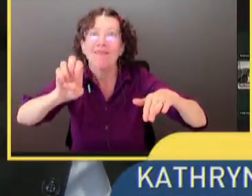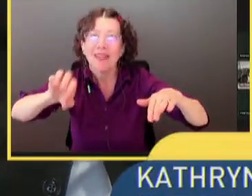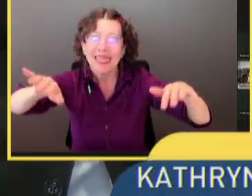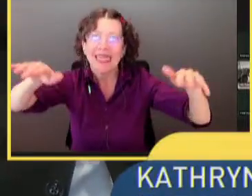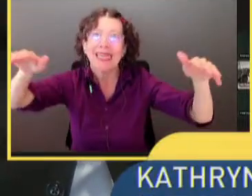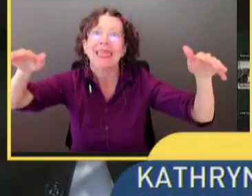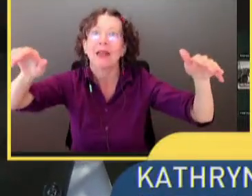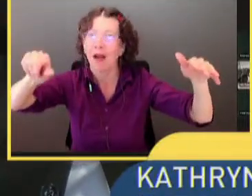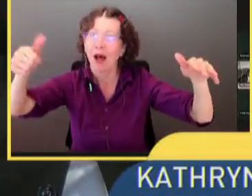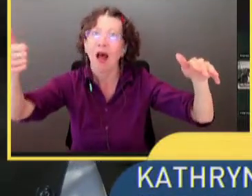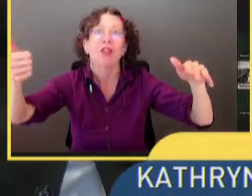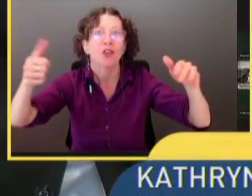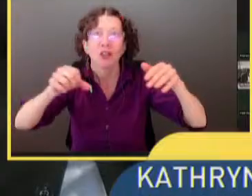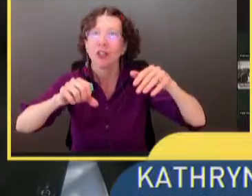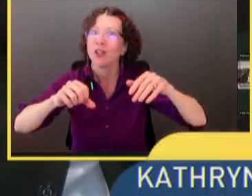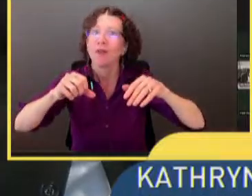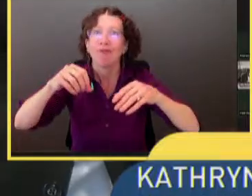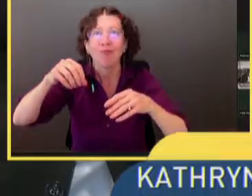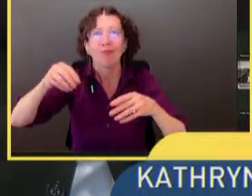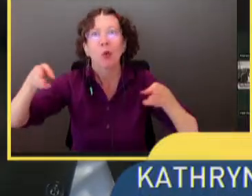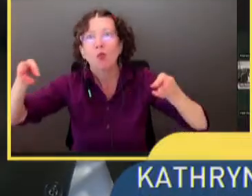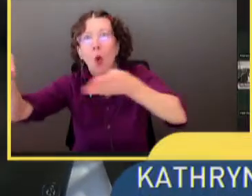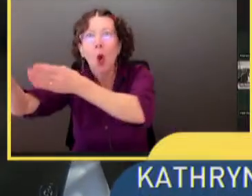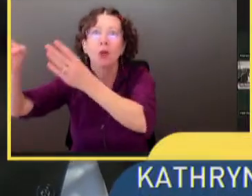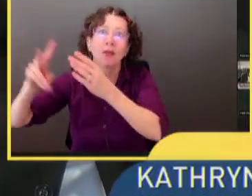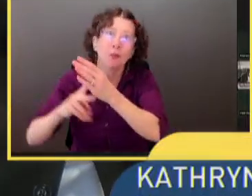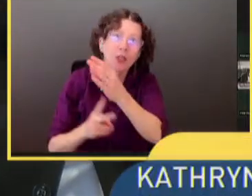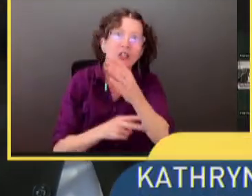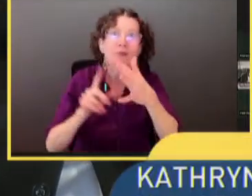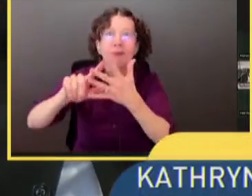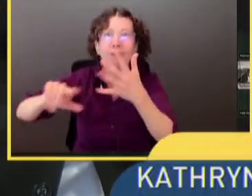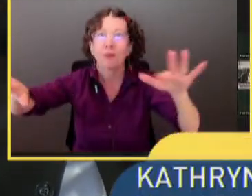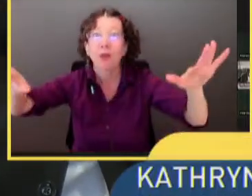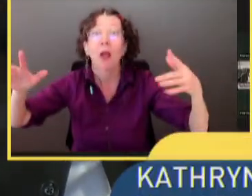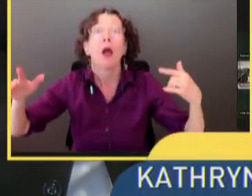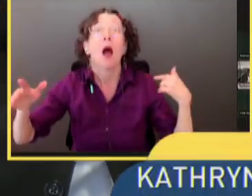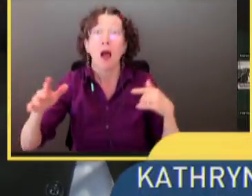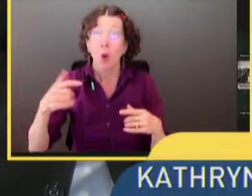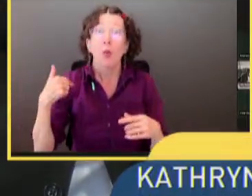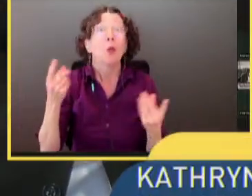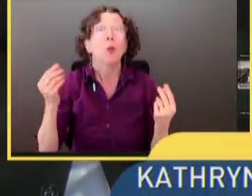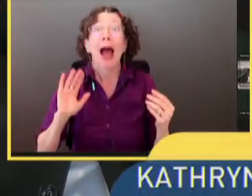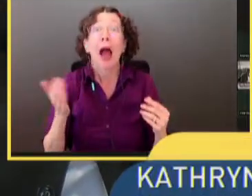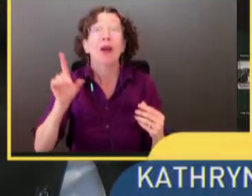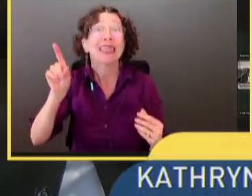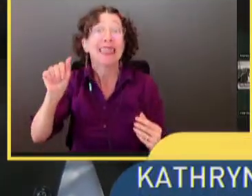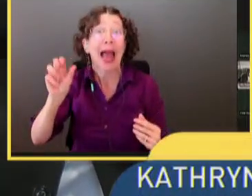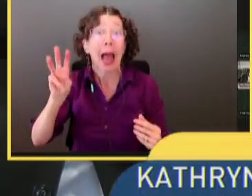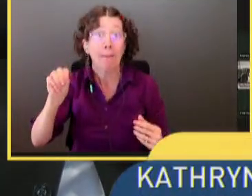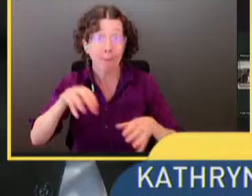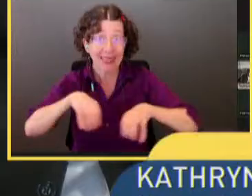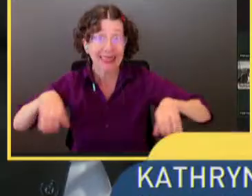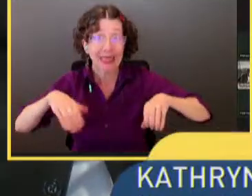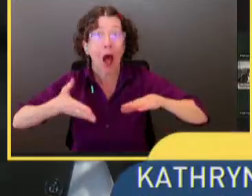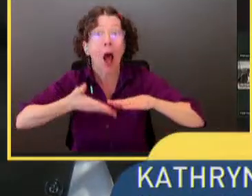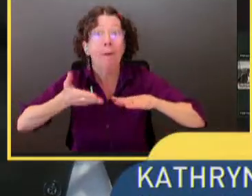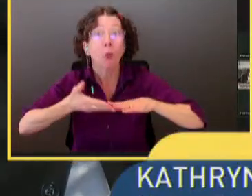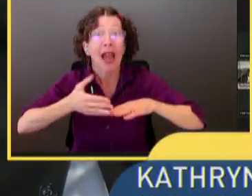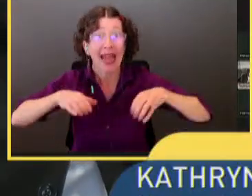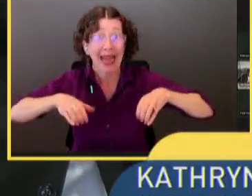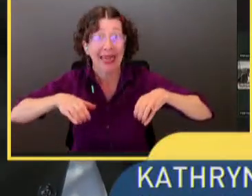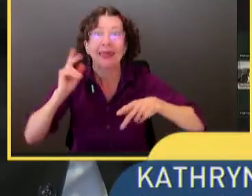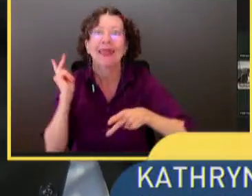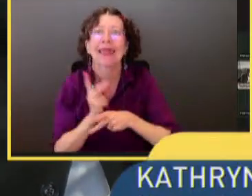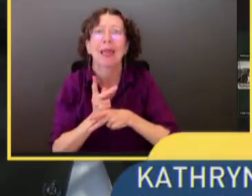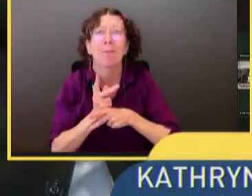levees. But we also recognize that sustained high flows put pressure on the banks, levees, and other